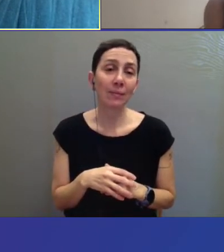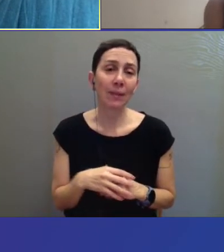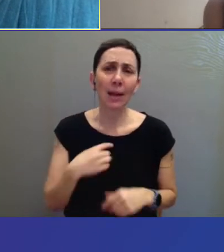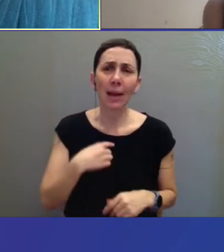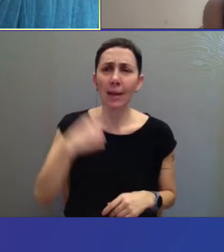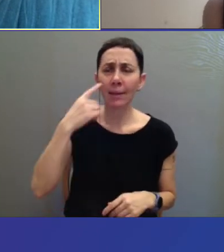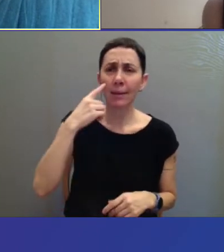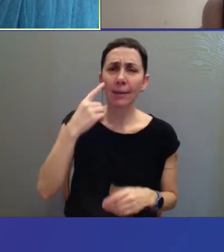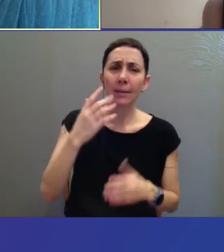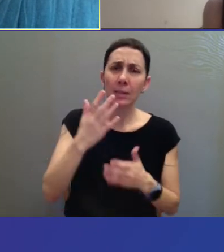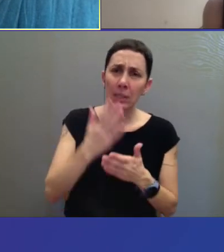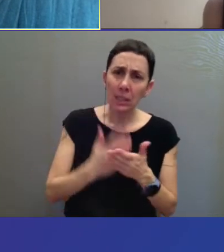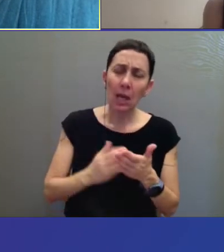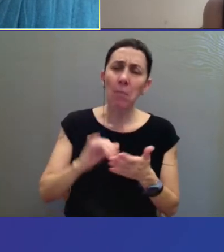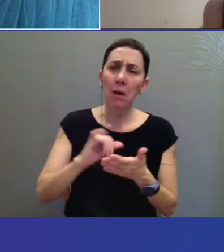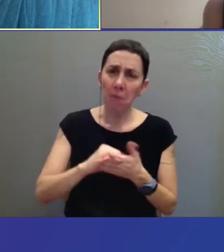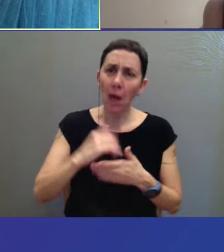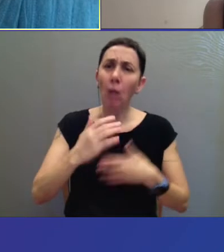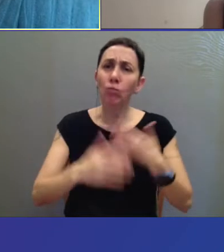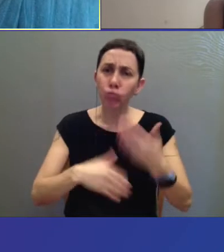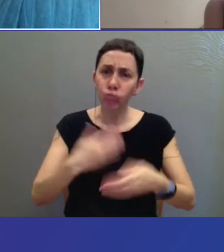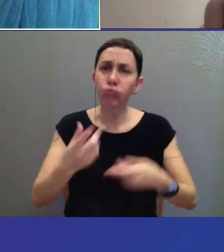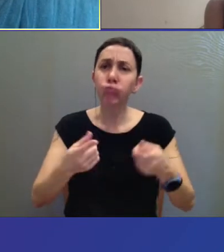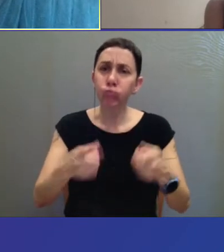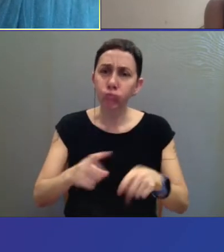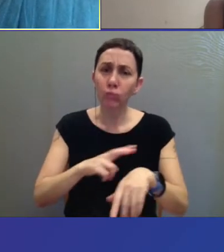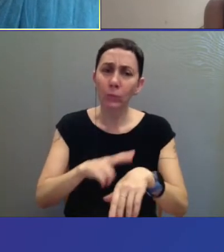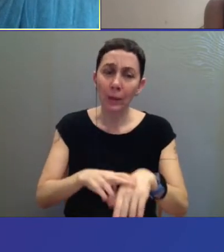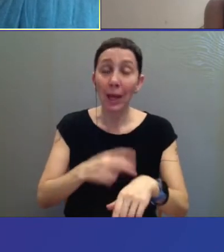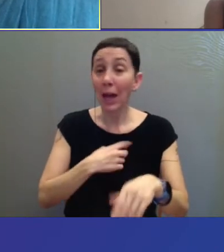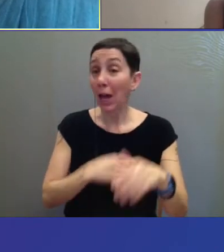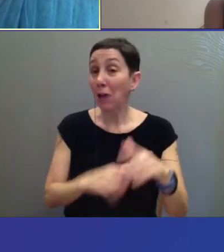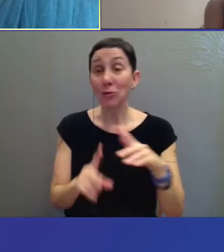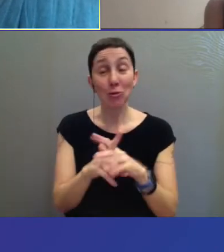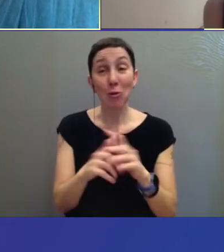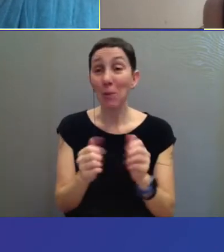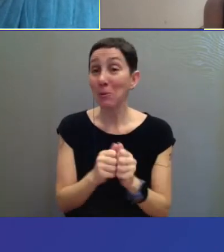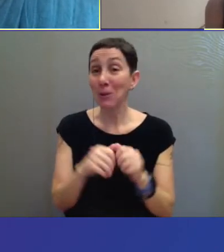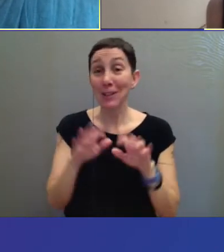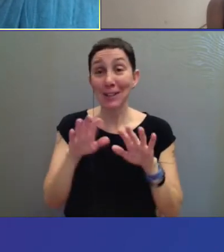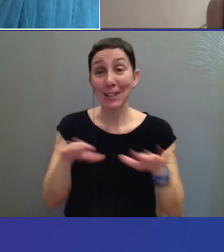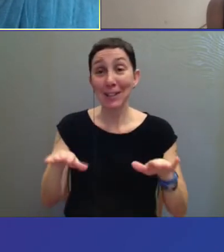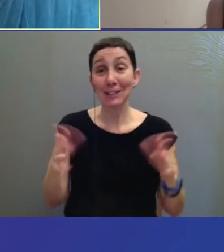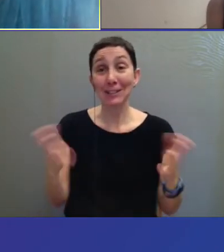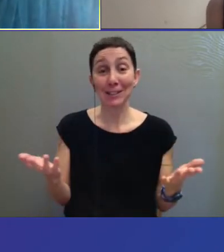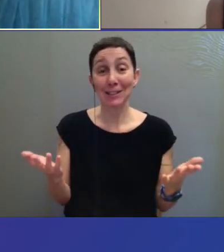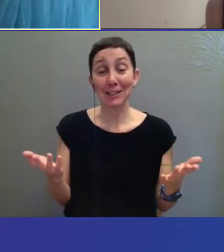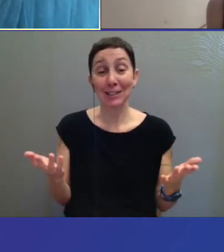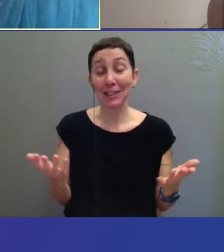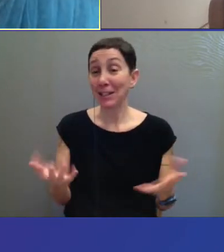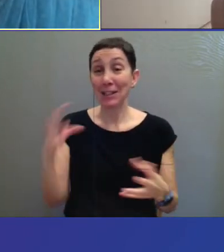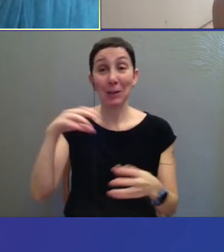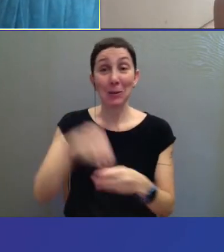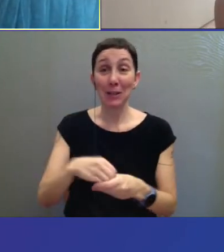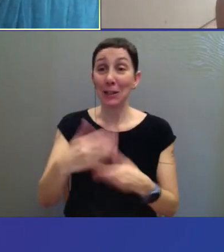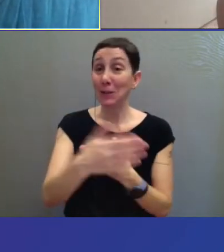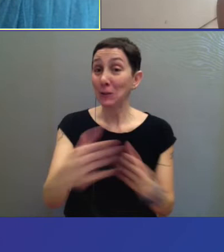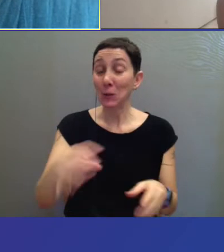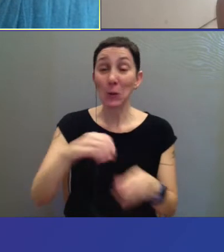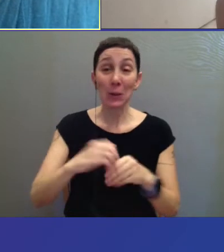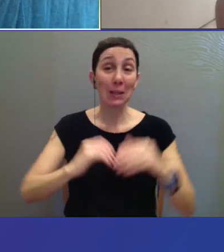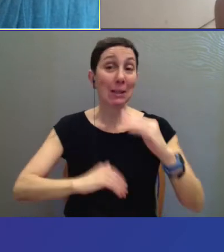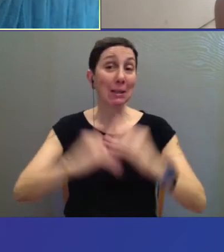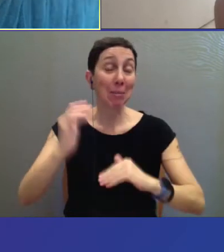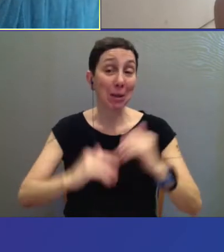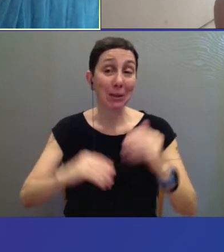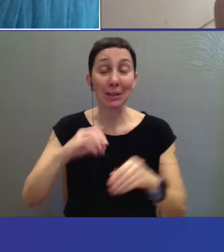some of it was organic in that I would show up and I would have kids, and they would be in the studio or in the building or in the theater or